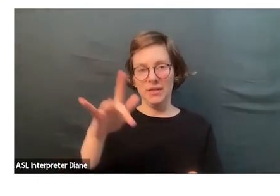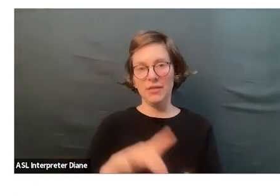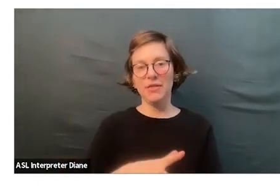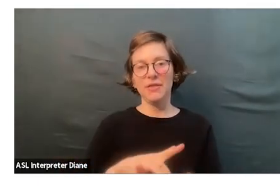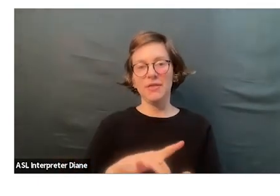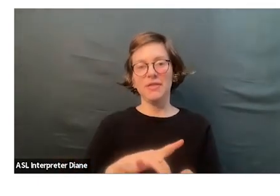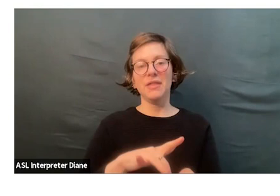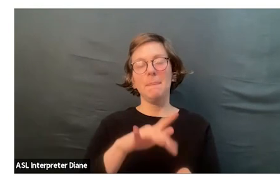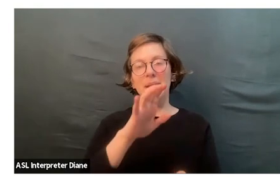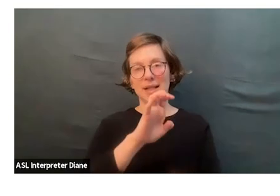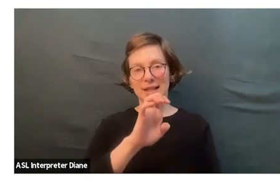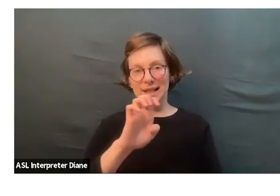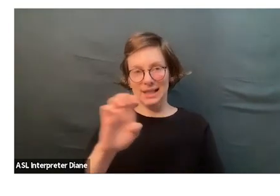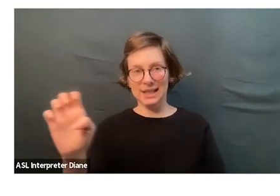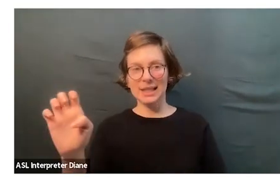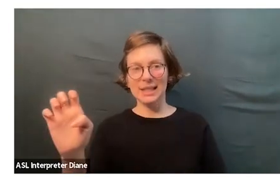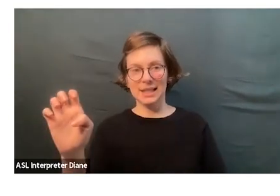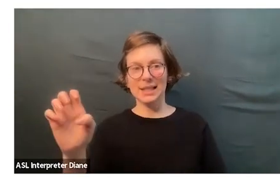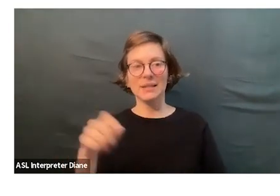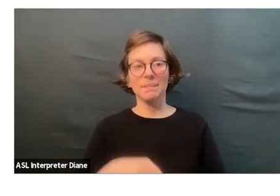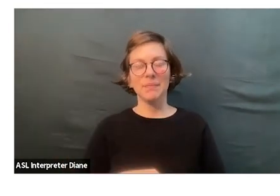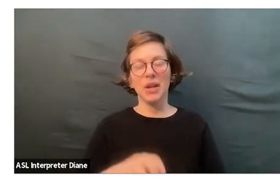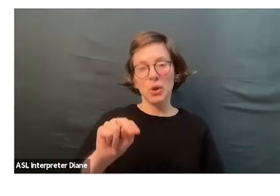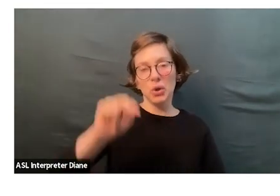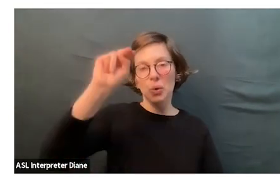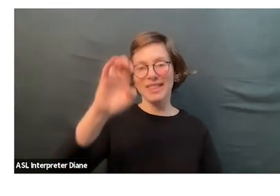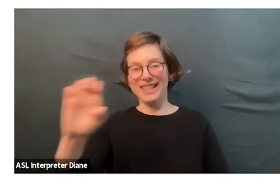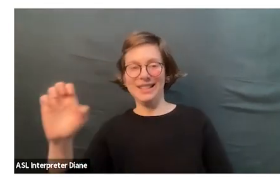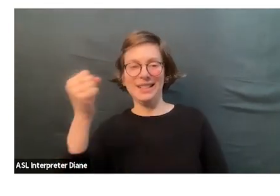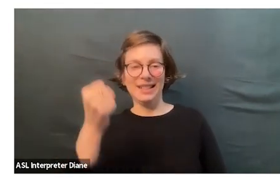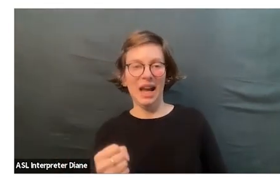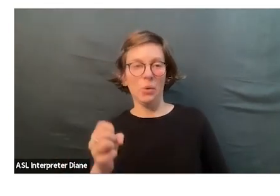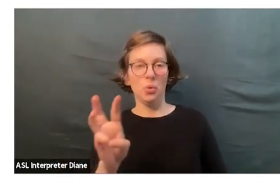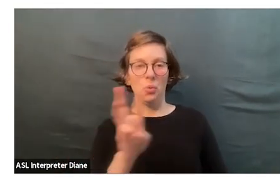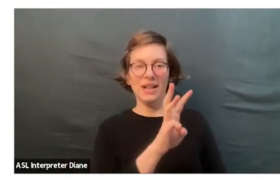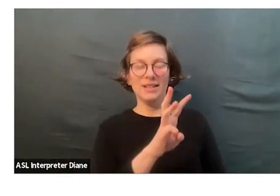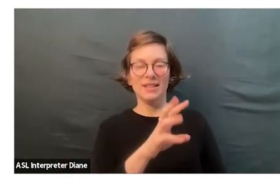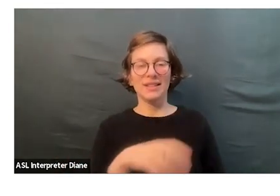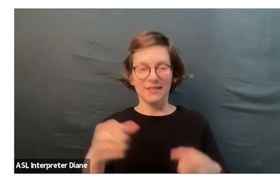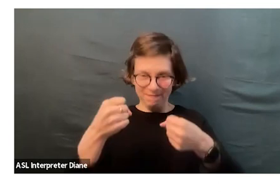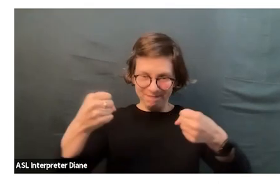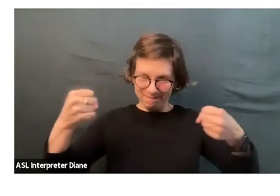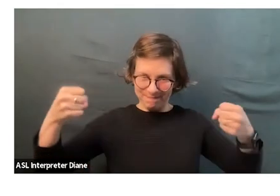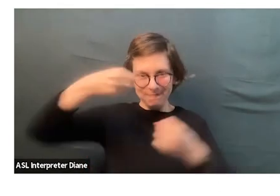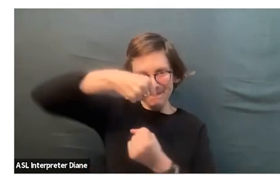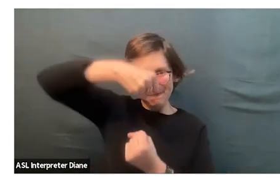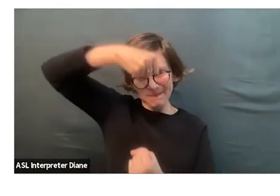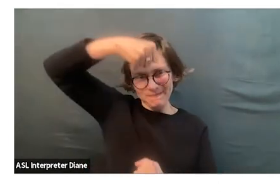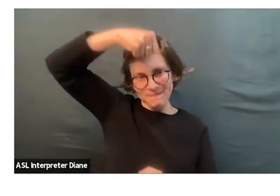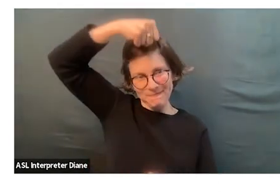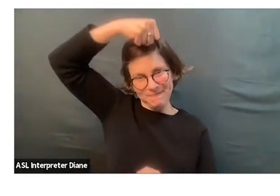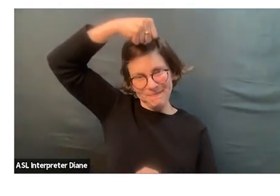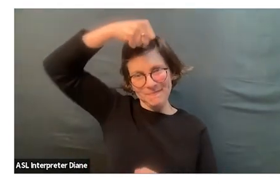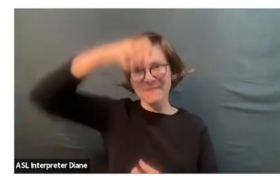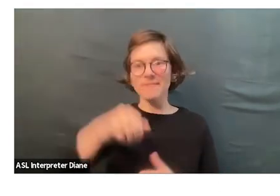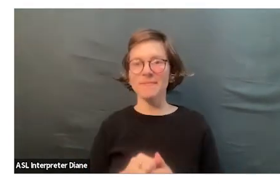not exclusively, hence the word Oriental, especially the Middle East and North Africa, in a very